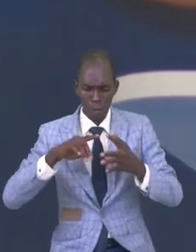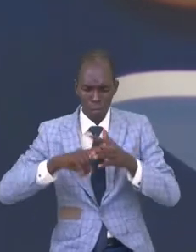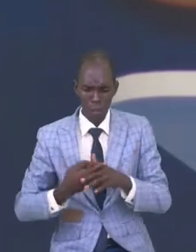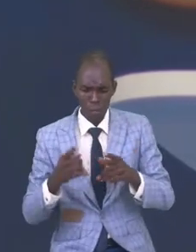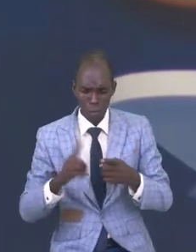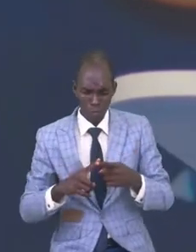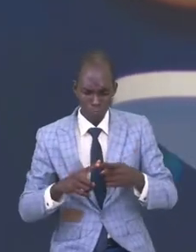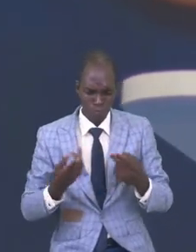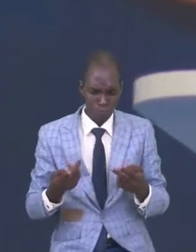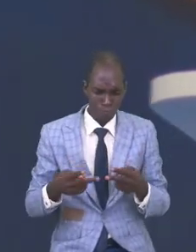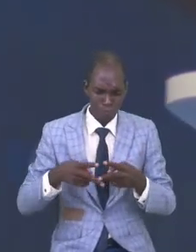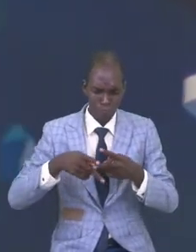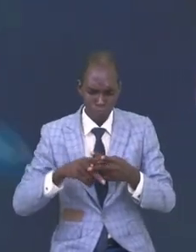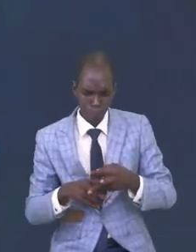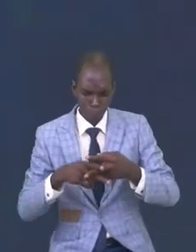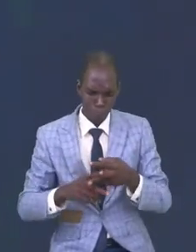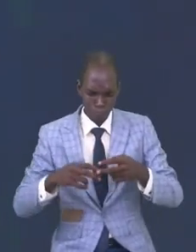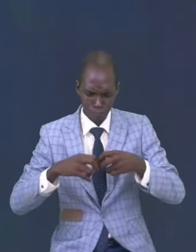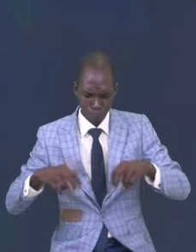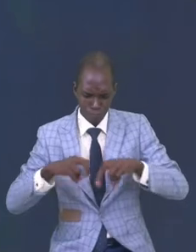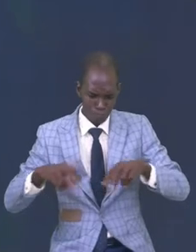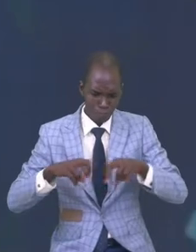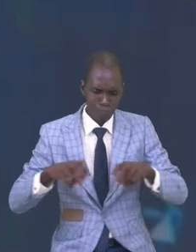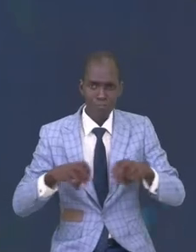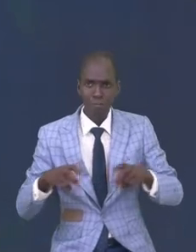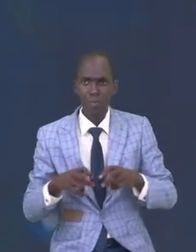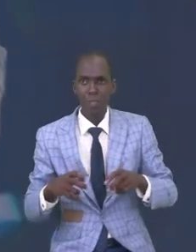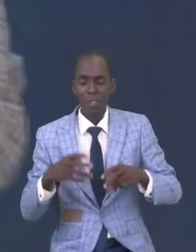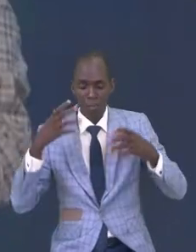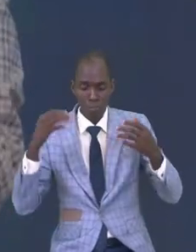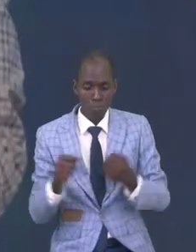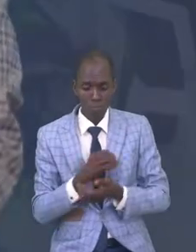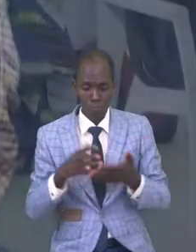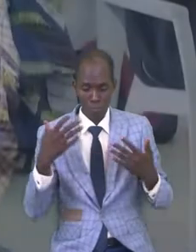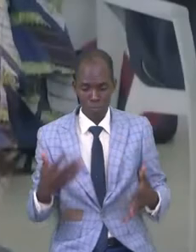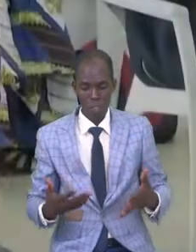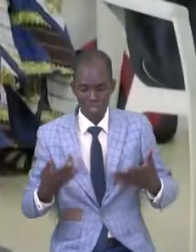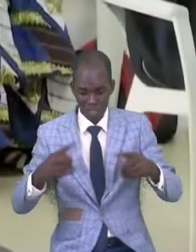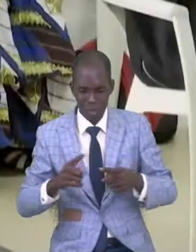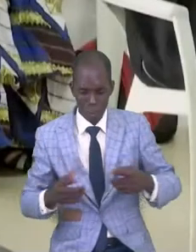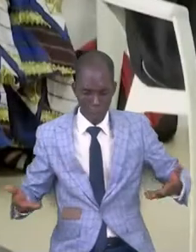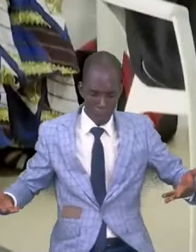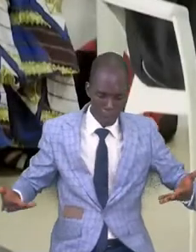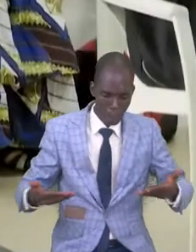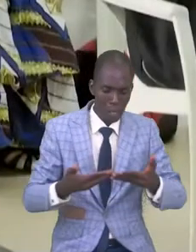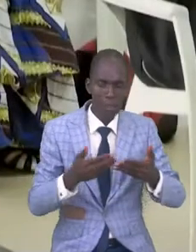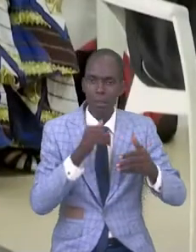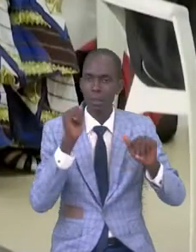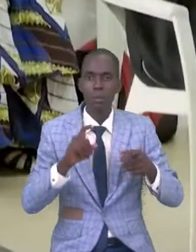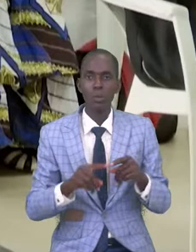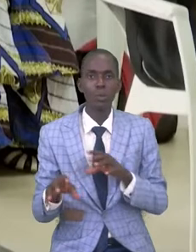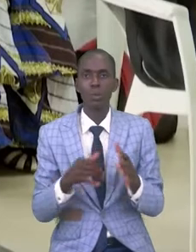dismantle. After dismantling, you cannot bring it back again. What have you done? That's what we